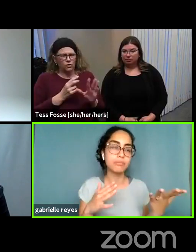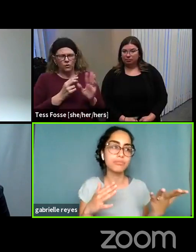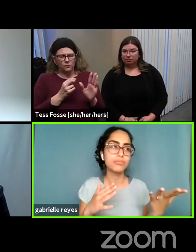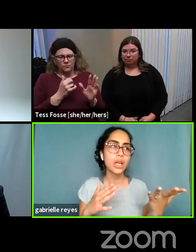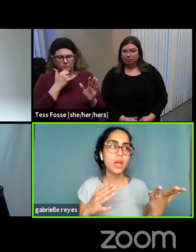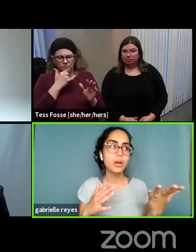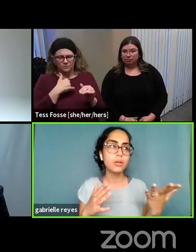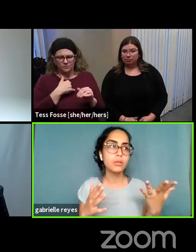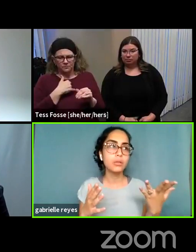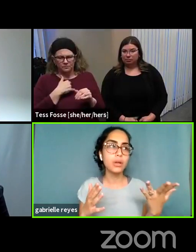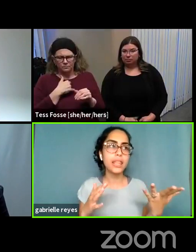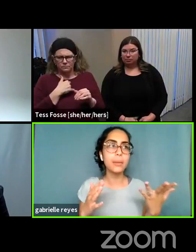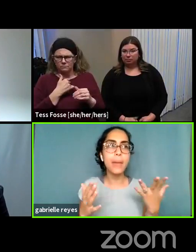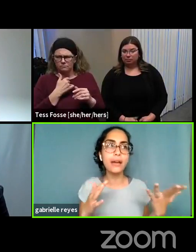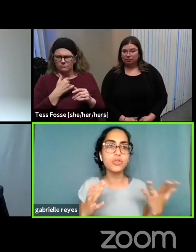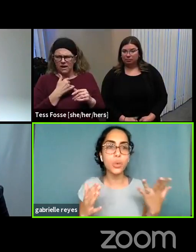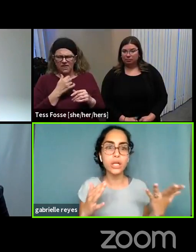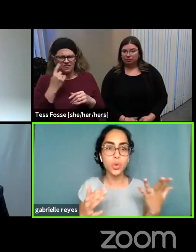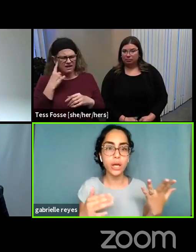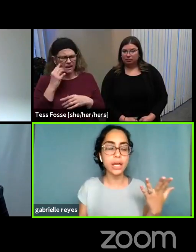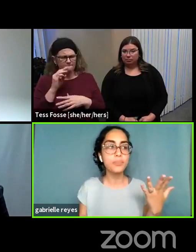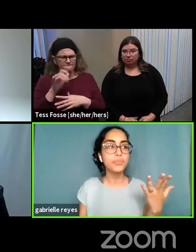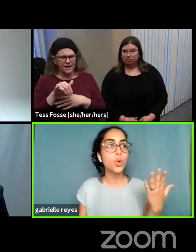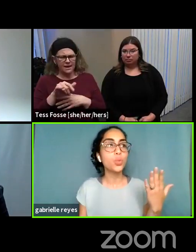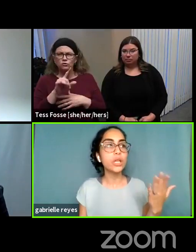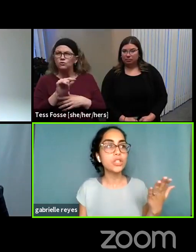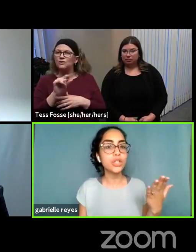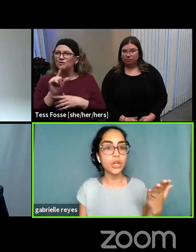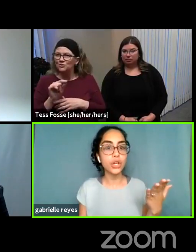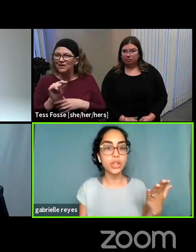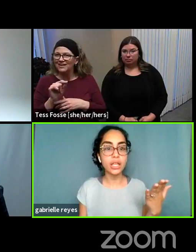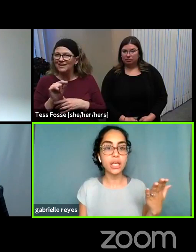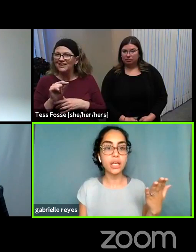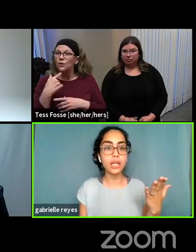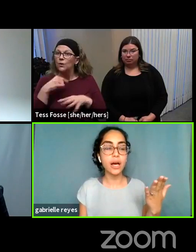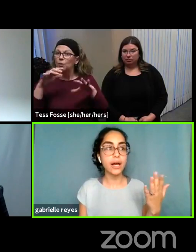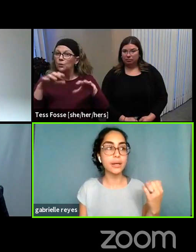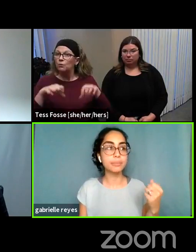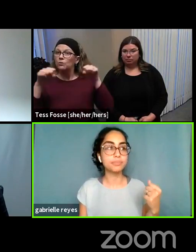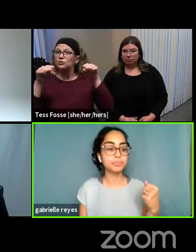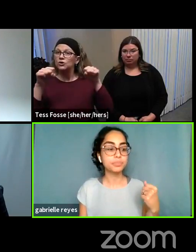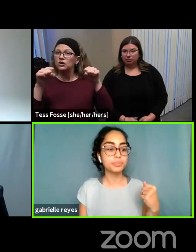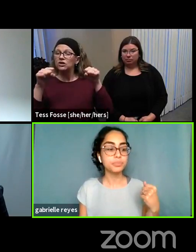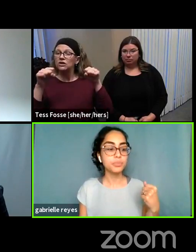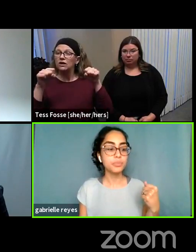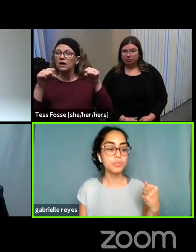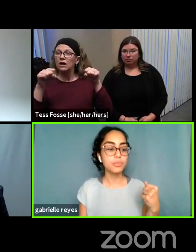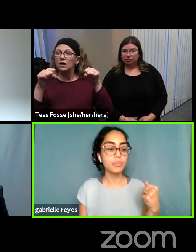sorry, I think May of 2020, we took the